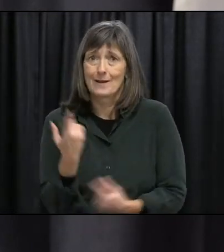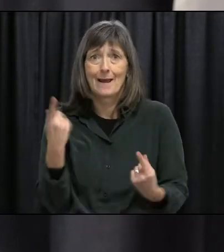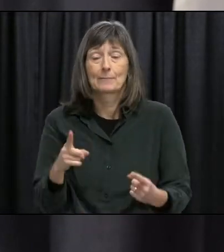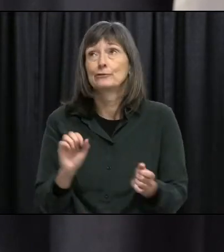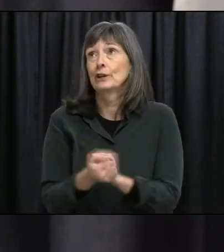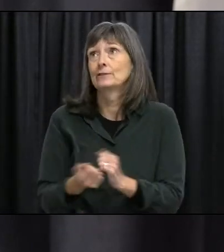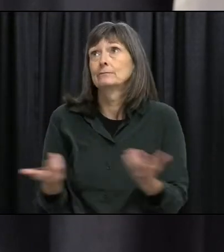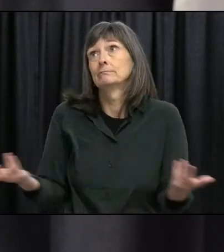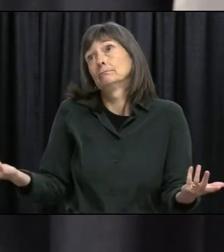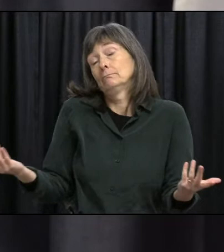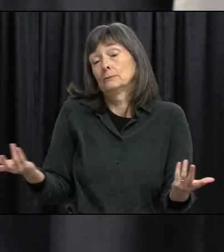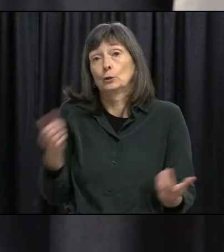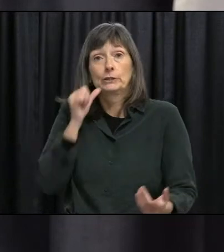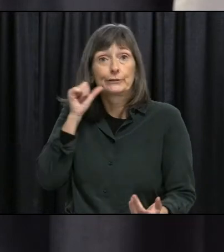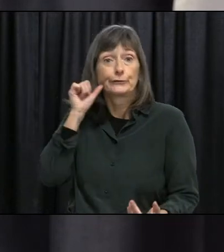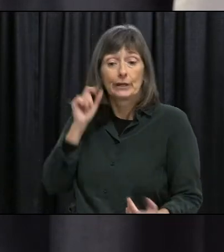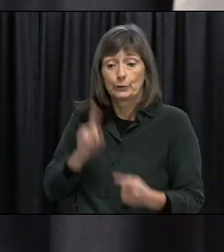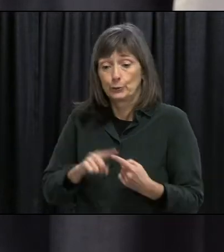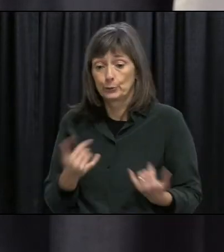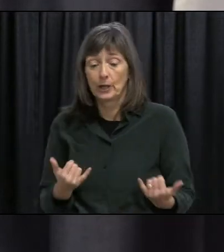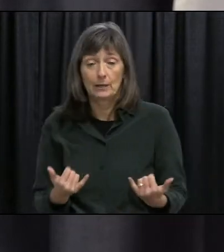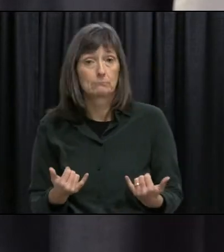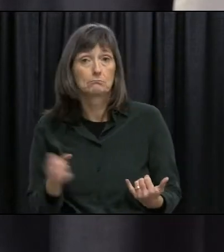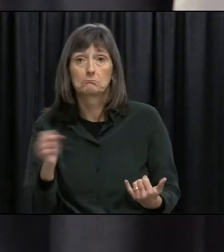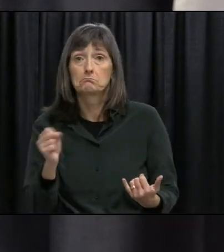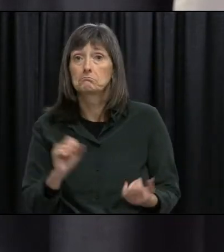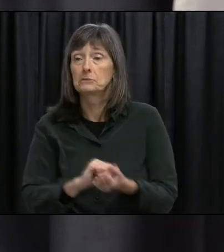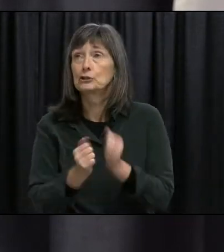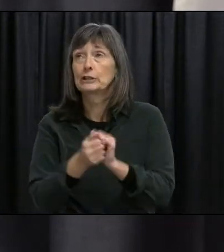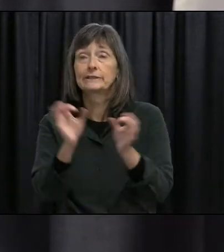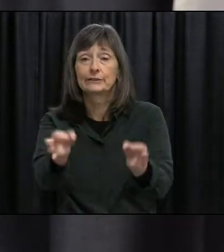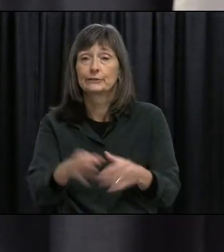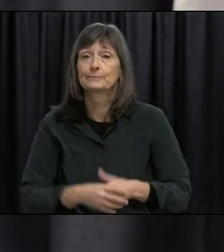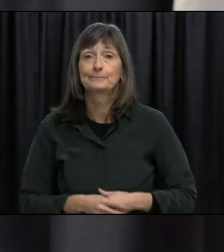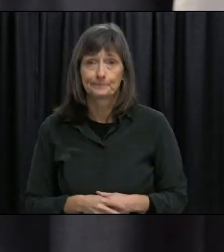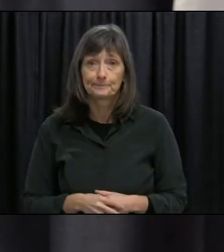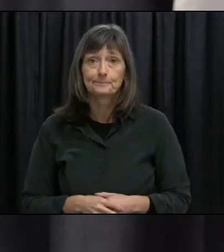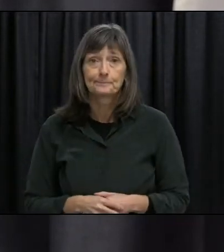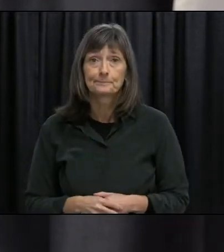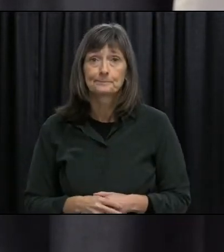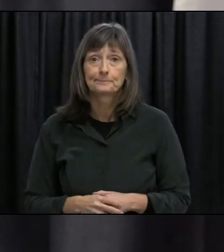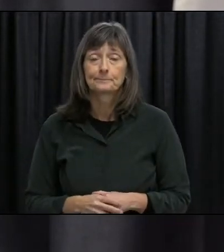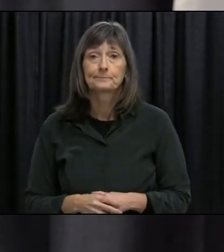that caused a set of decisions to be made very rapidly.